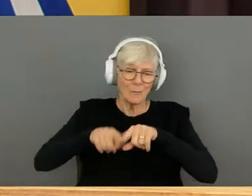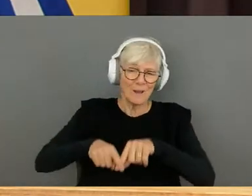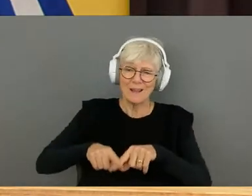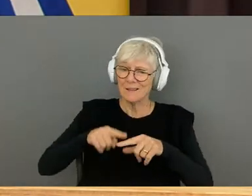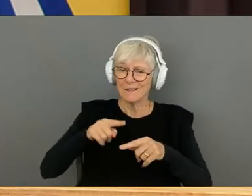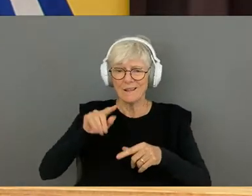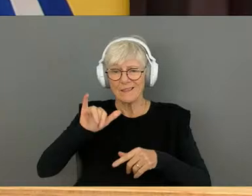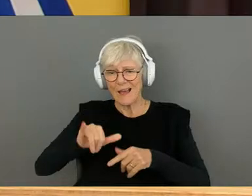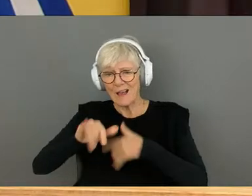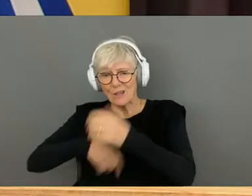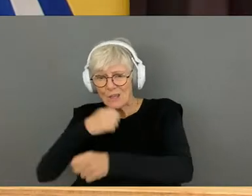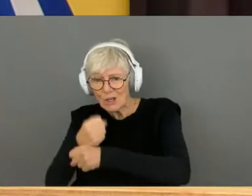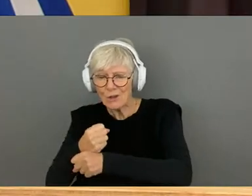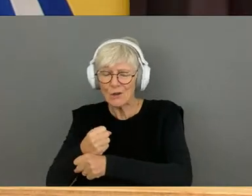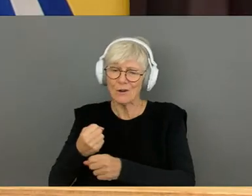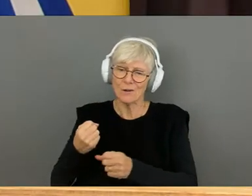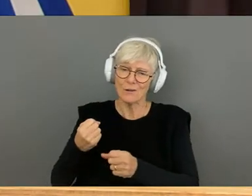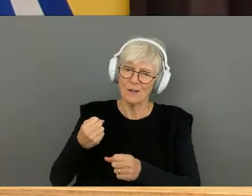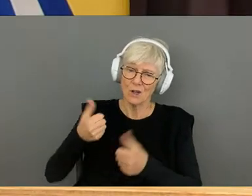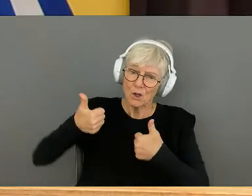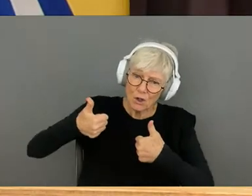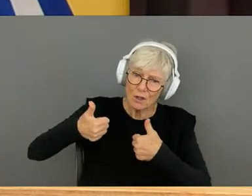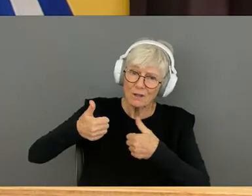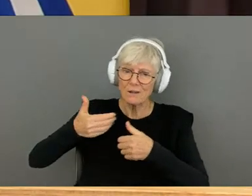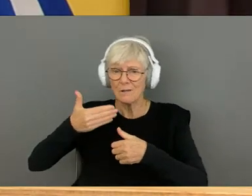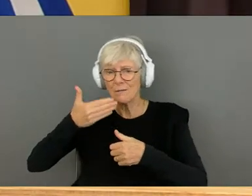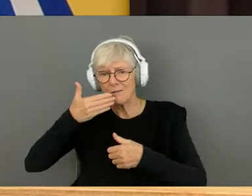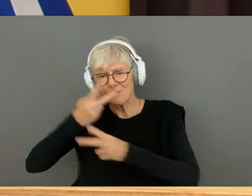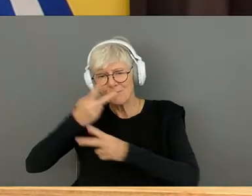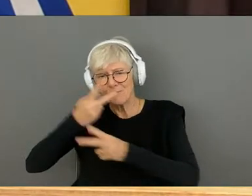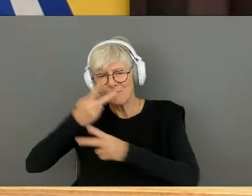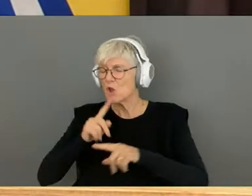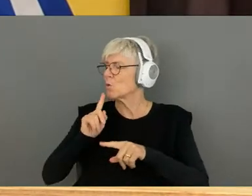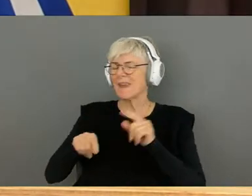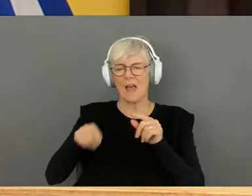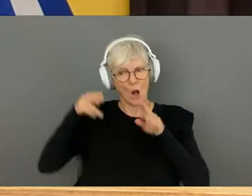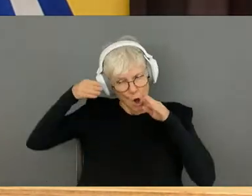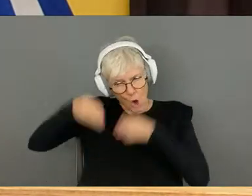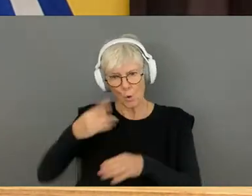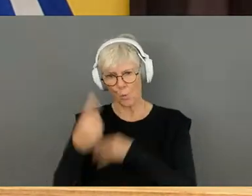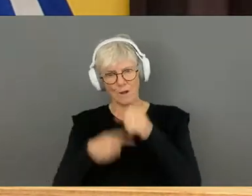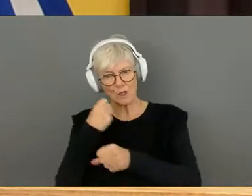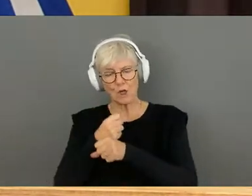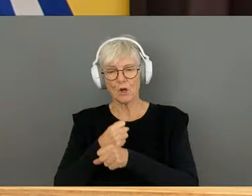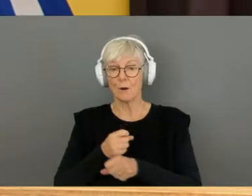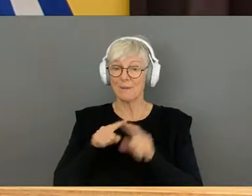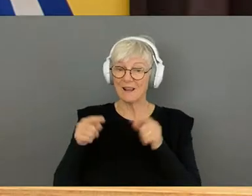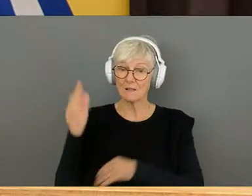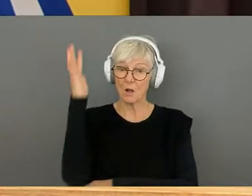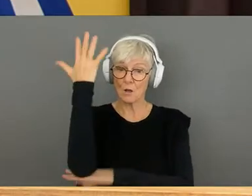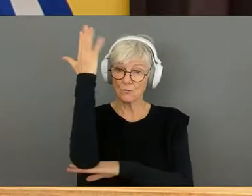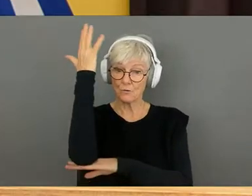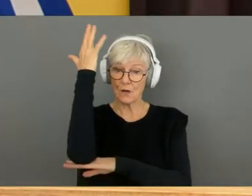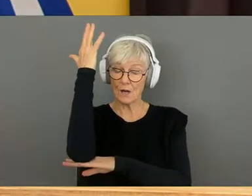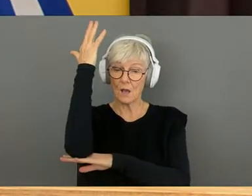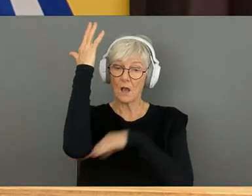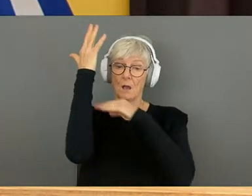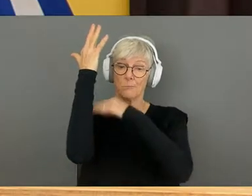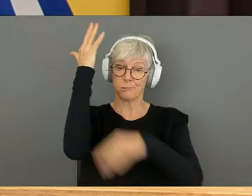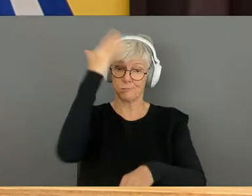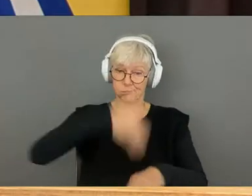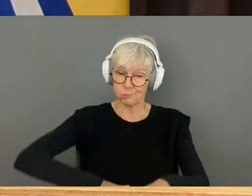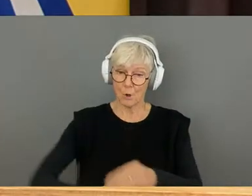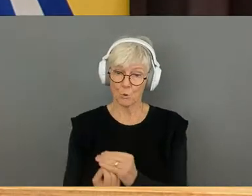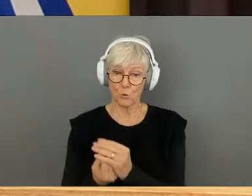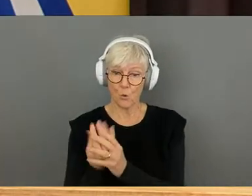It's hard to just look at it from a one-year perspective because vegetation is not just a 1 year. So we actually look at our